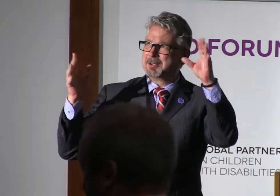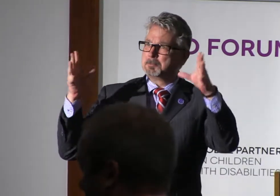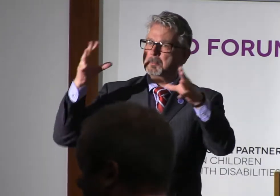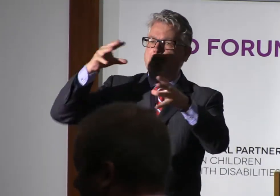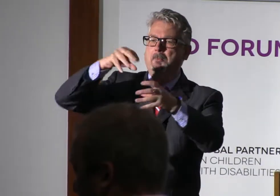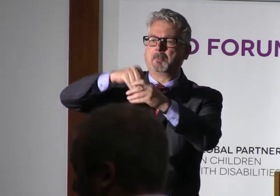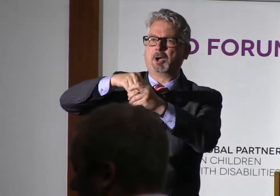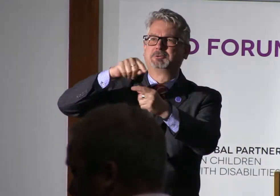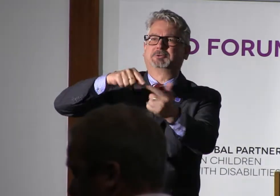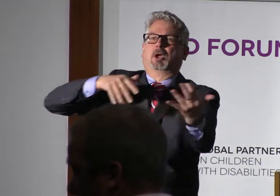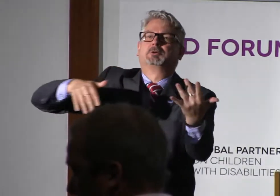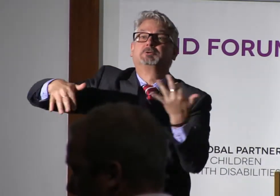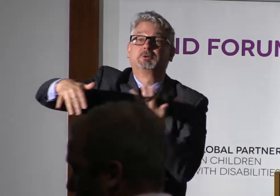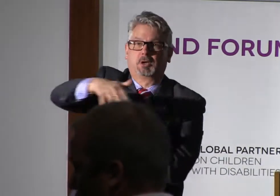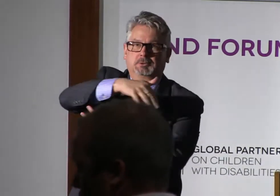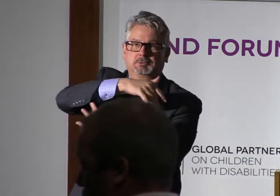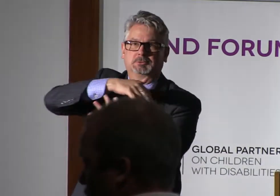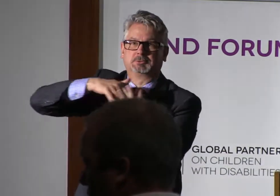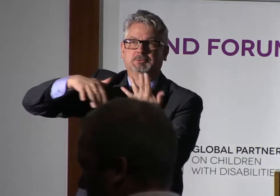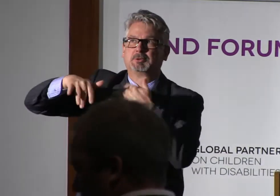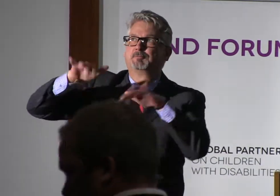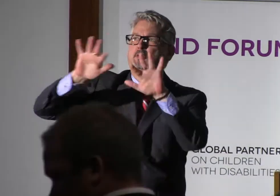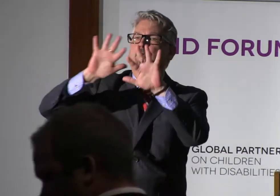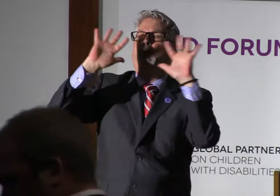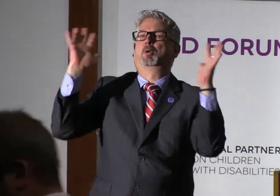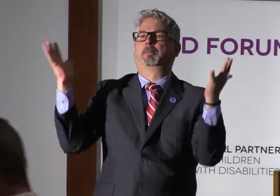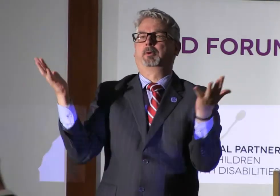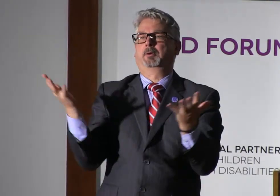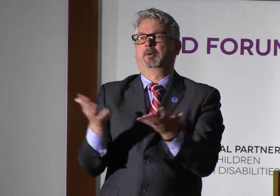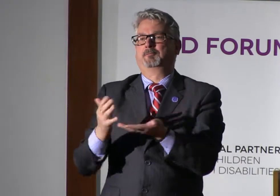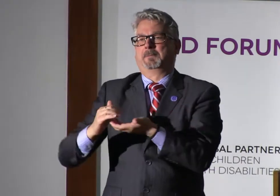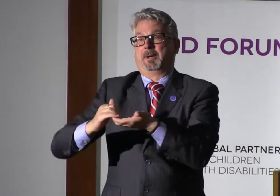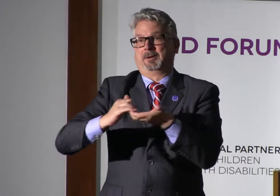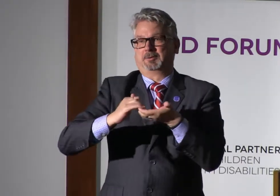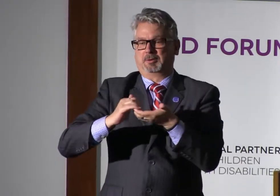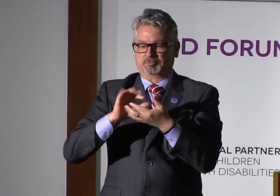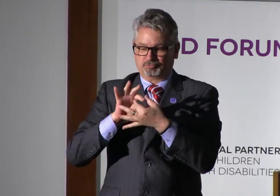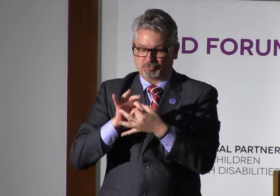Boys and girls, women and men,